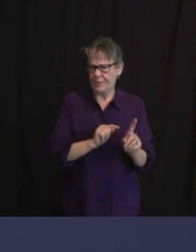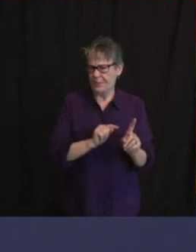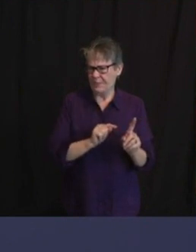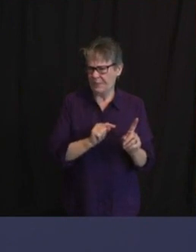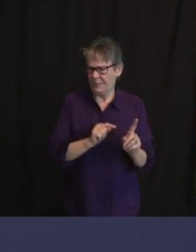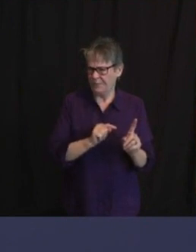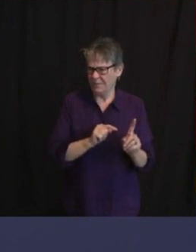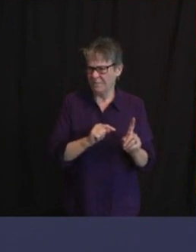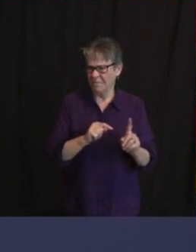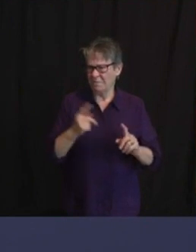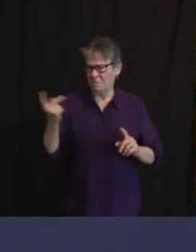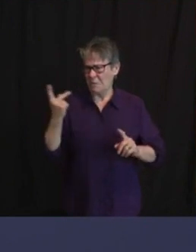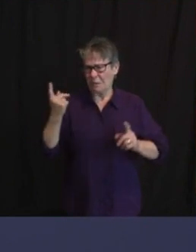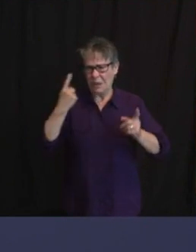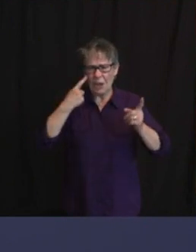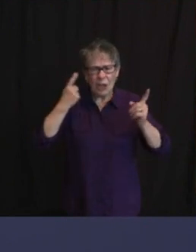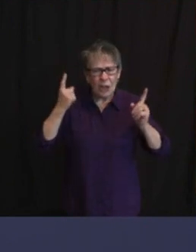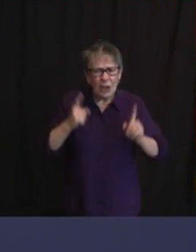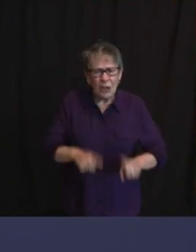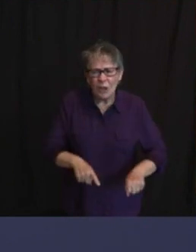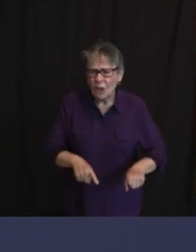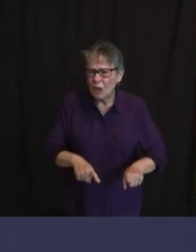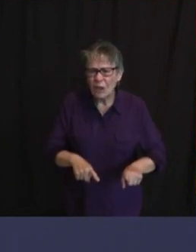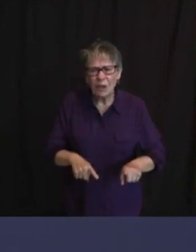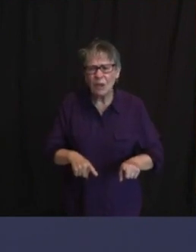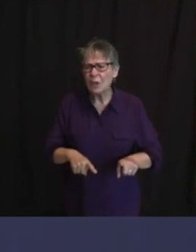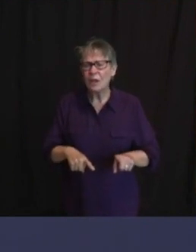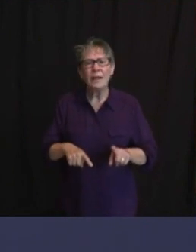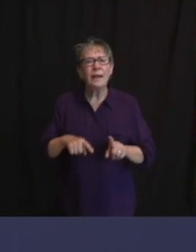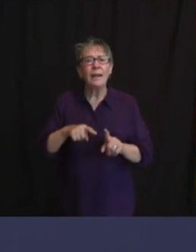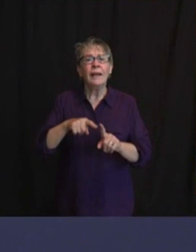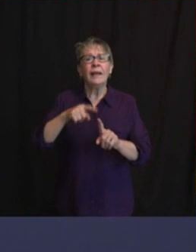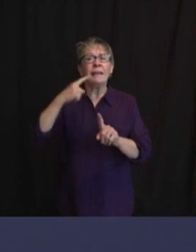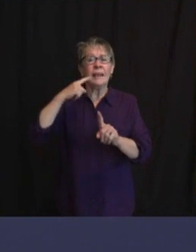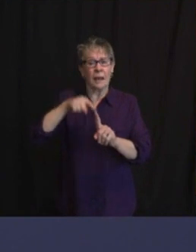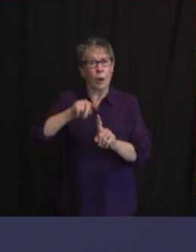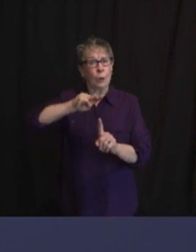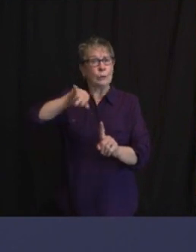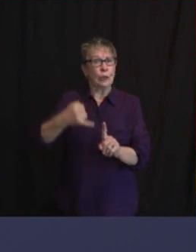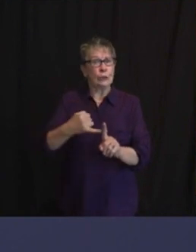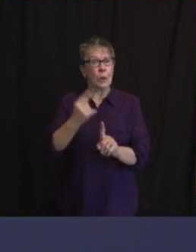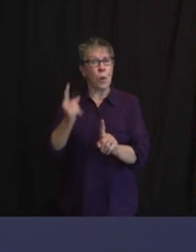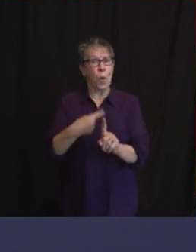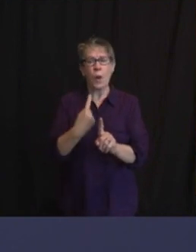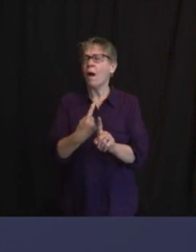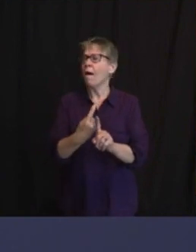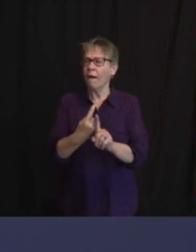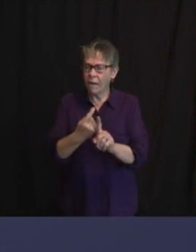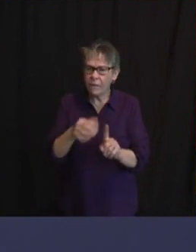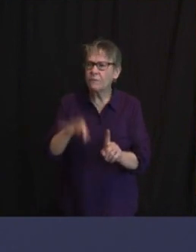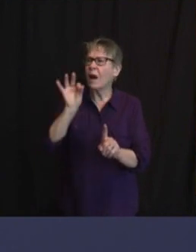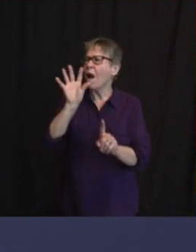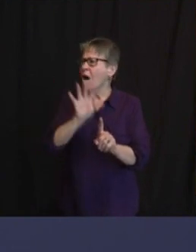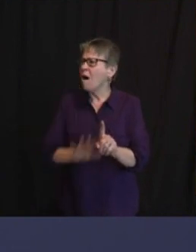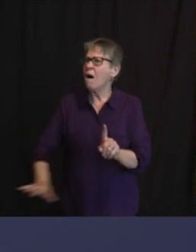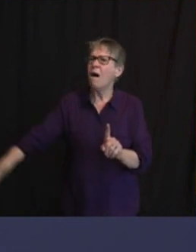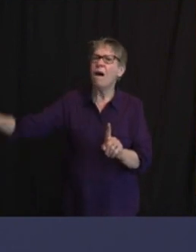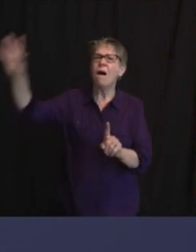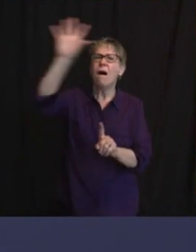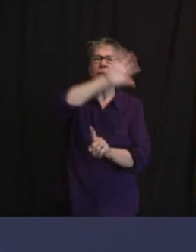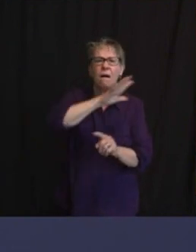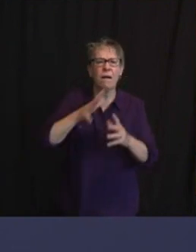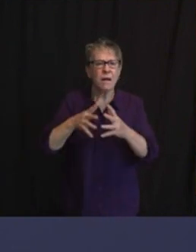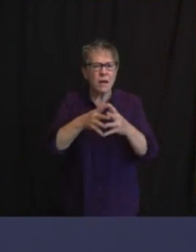not a New Jersey-specific reality. If you pick up any newspaper about any state in America right now where this is hit, it's crushing